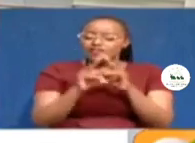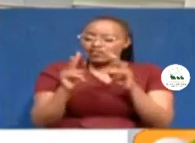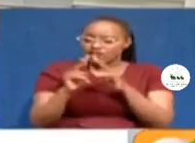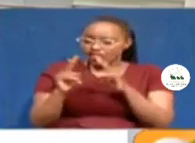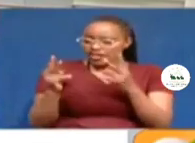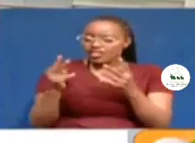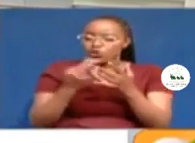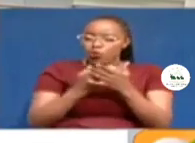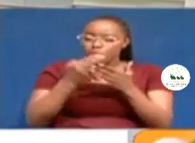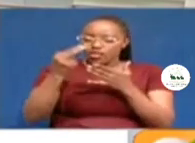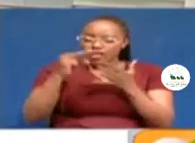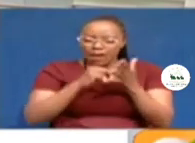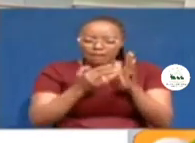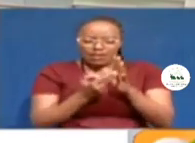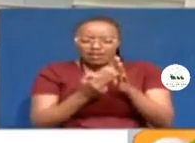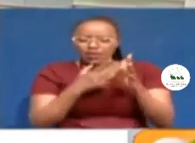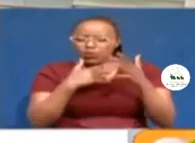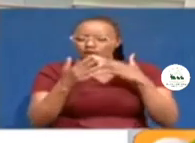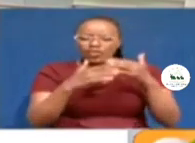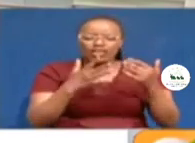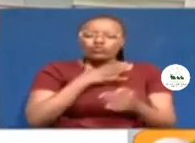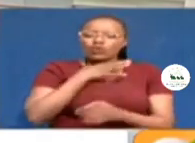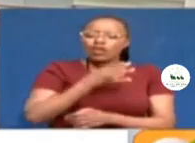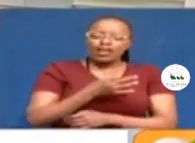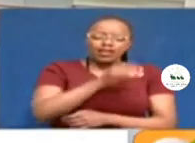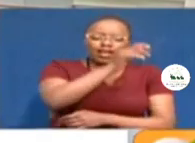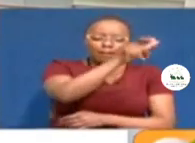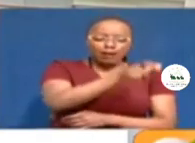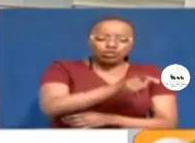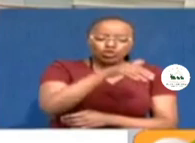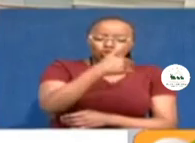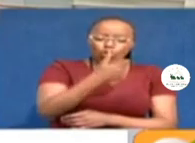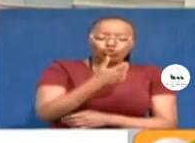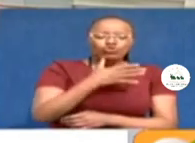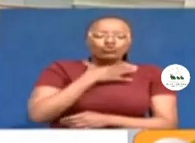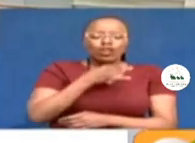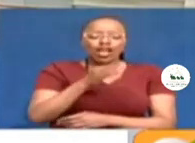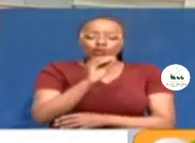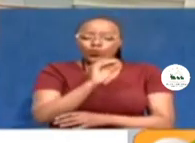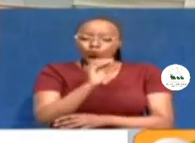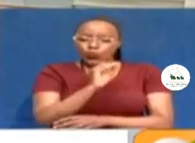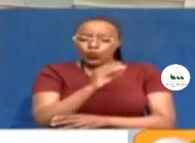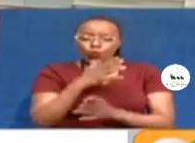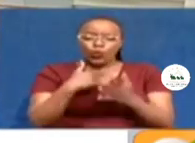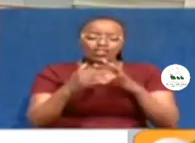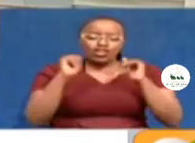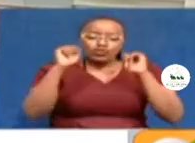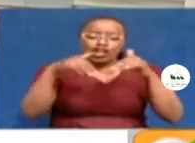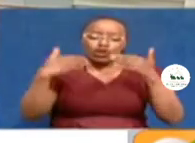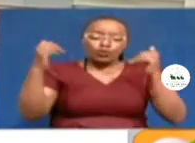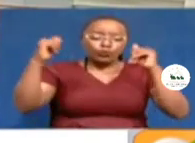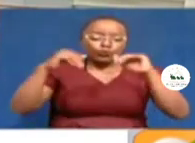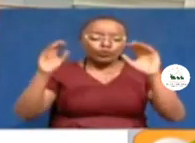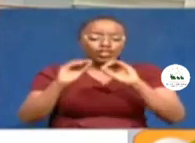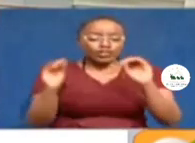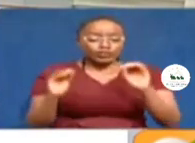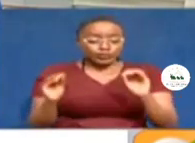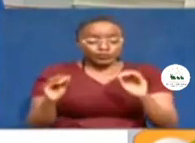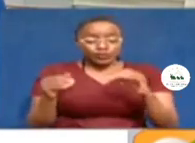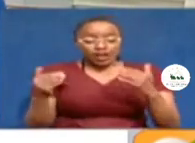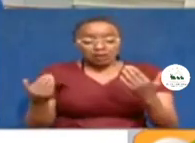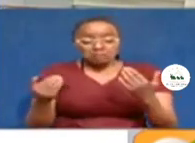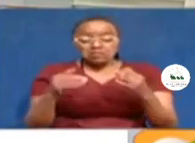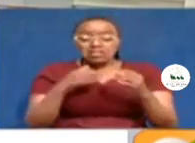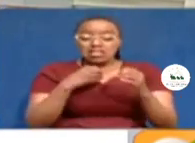sacrosanct. It doesn't matter whether you like the individual who is there or not, whether you agree with them or not, whether you